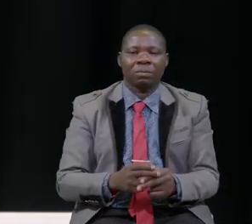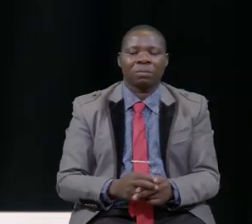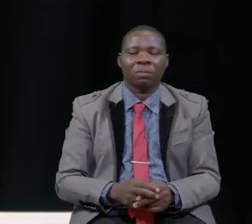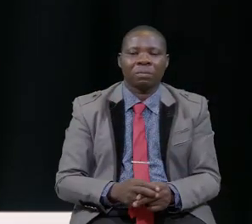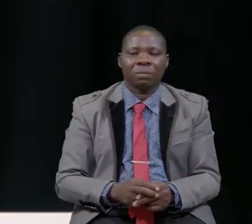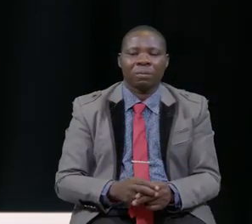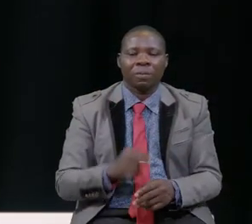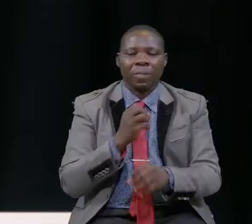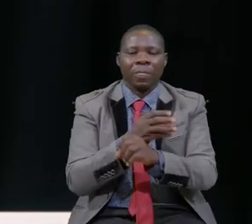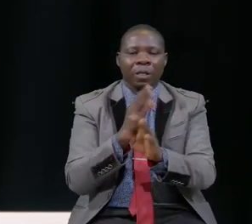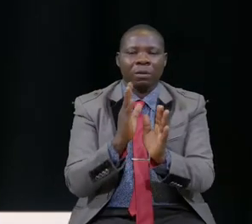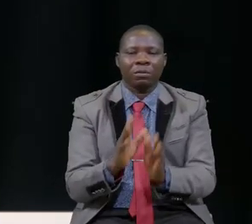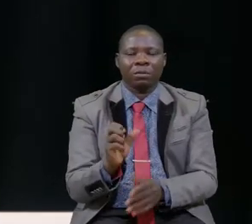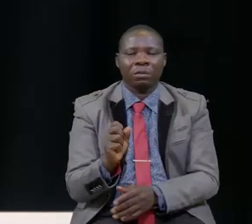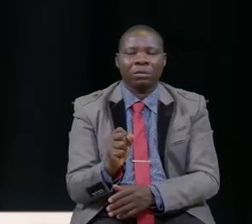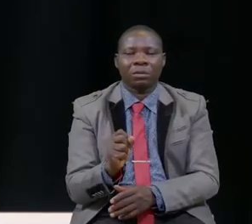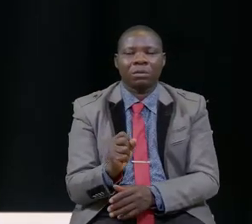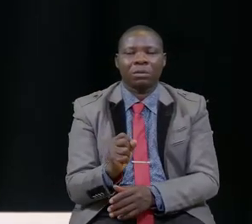Counselors,